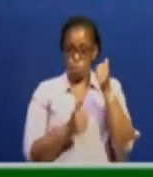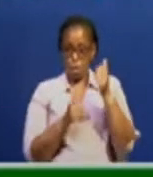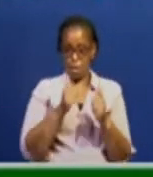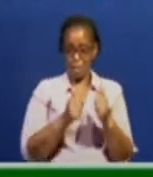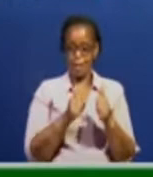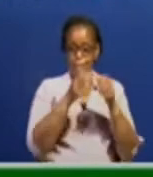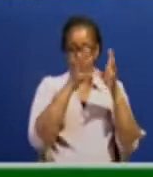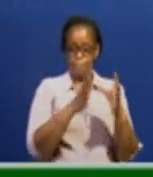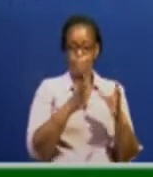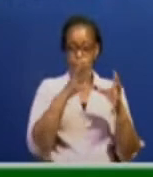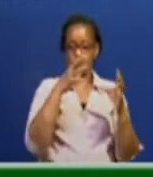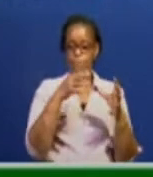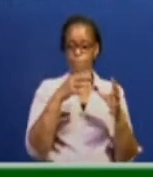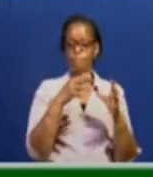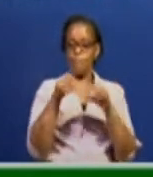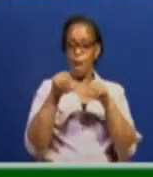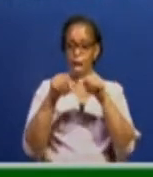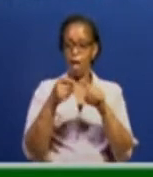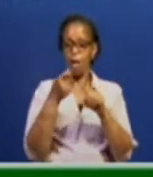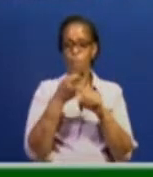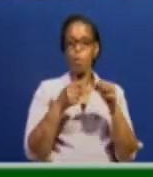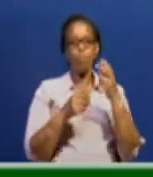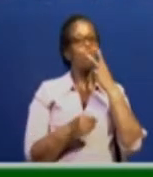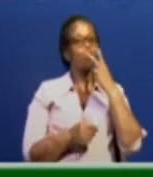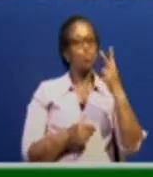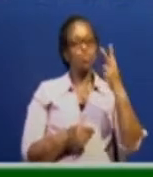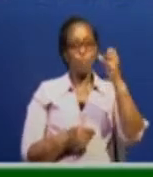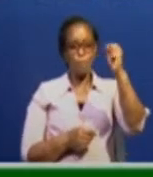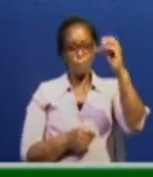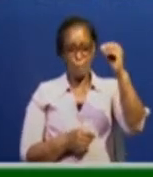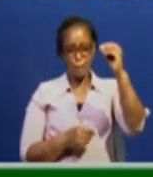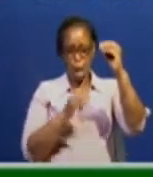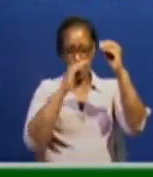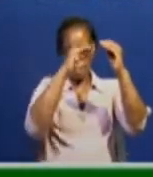you buy, down from 250